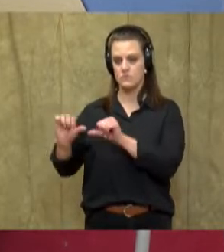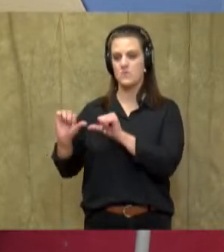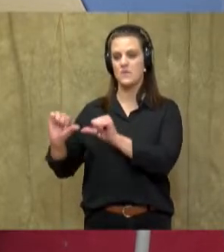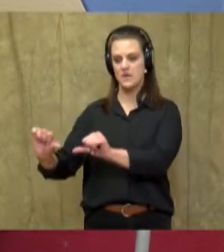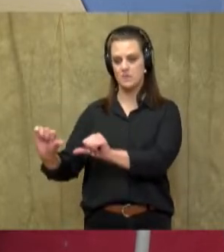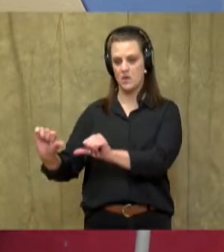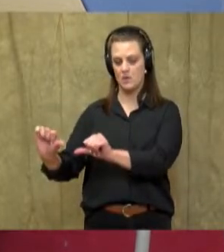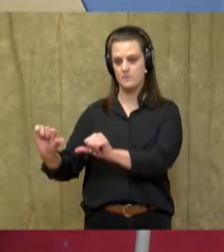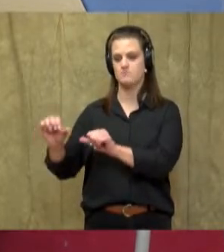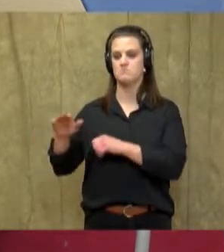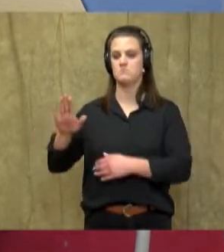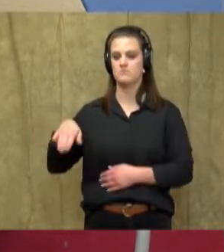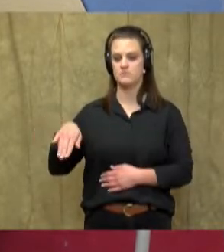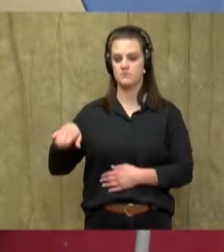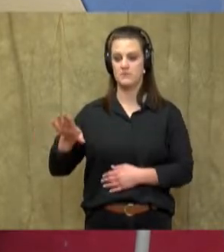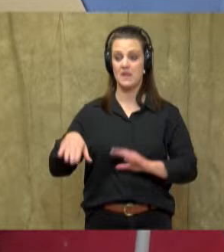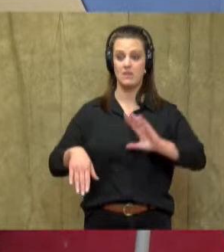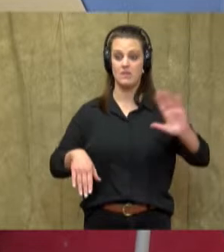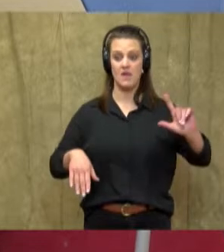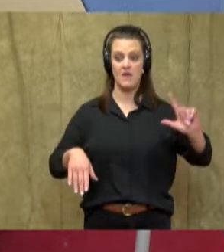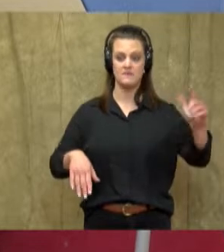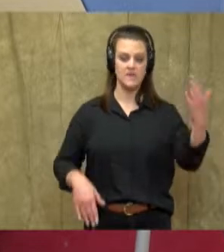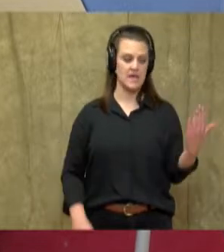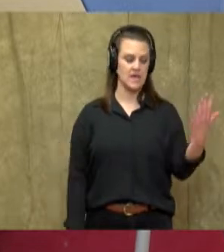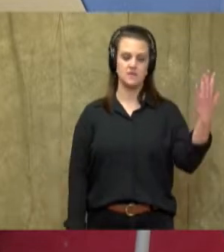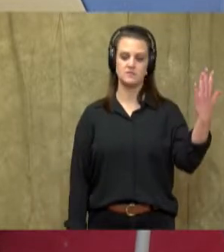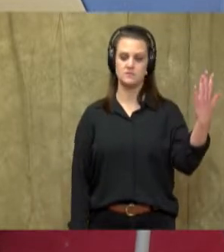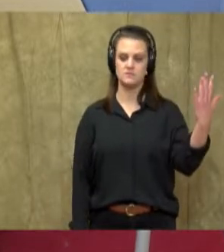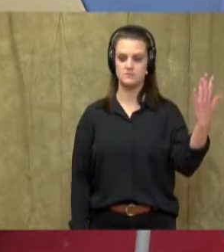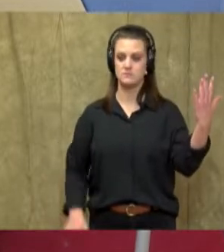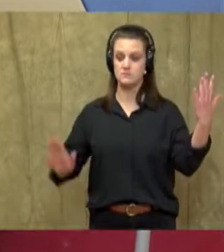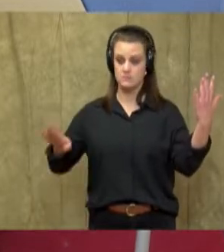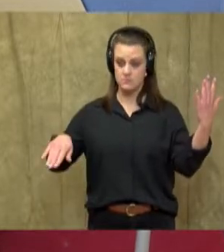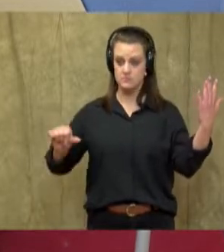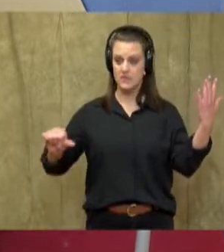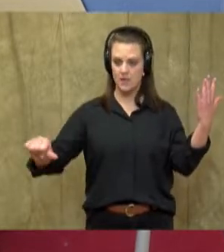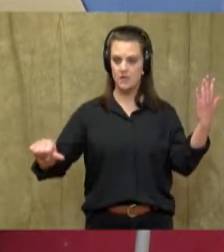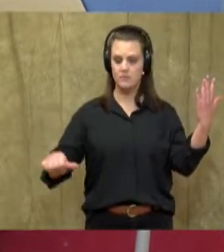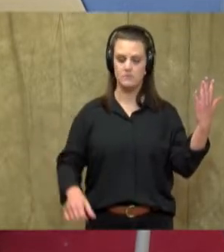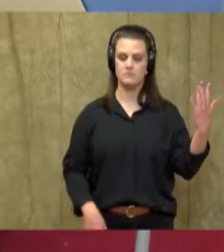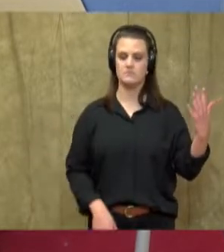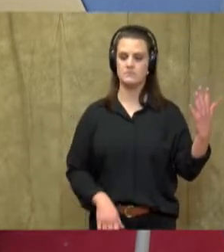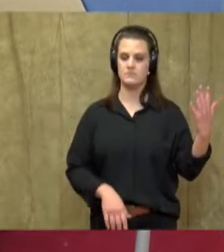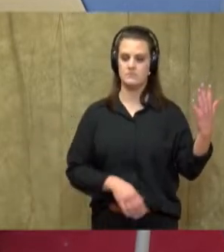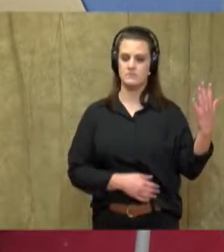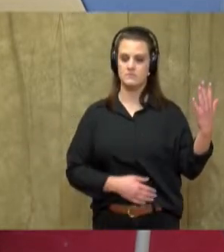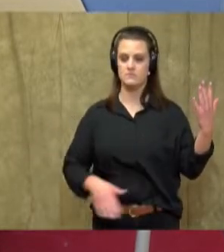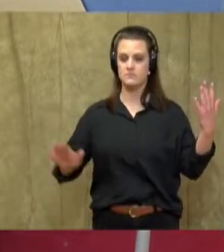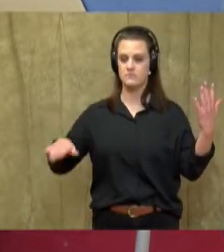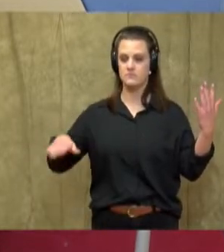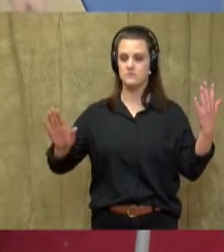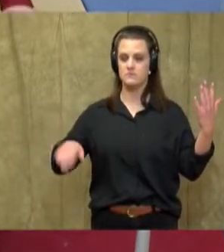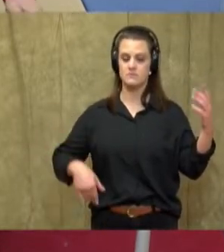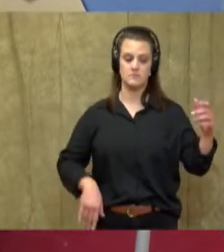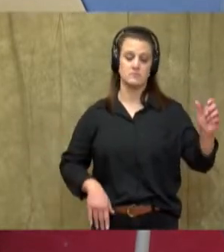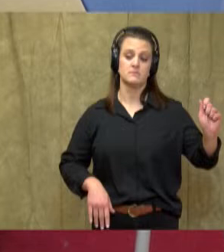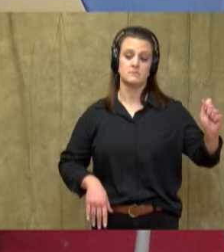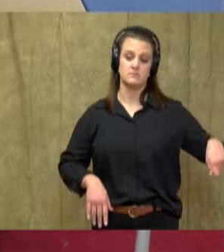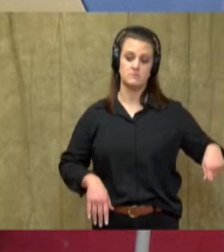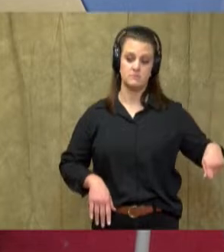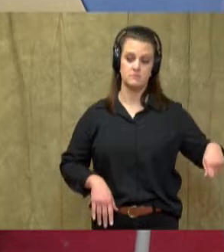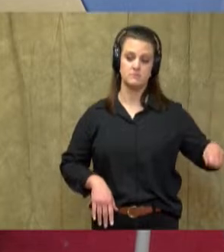going. Take the left hand, and let's do line 2 for the snare drum.